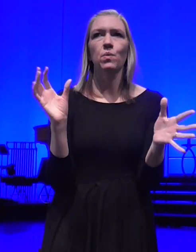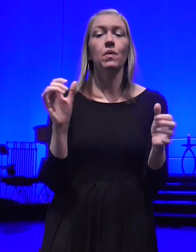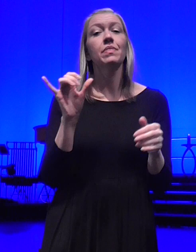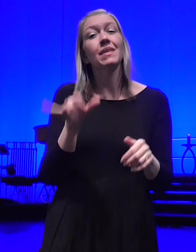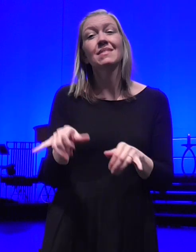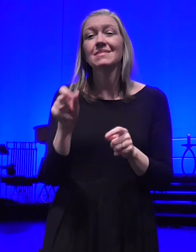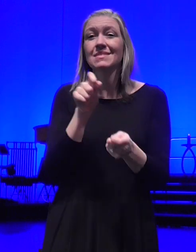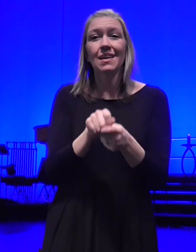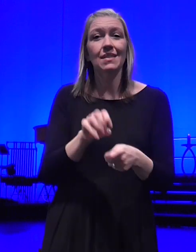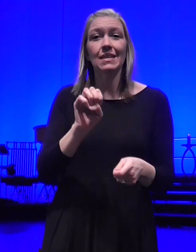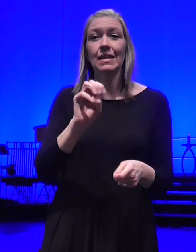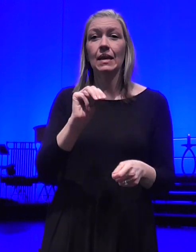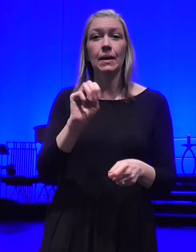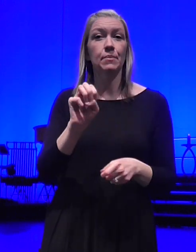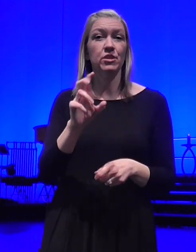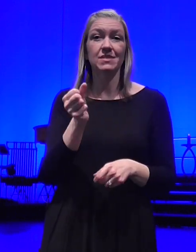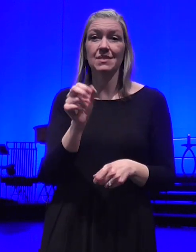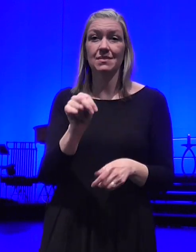is saying to his daughter.